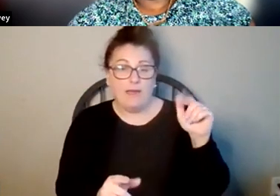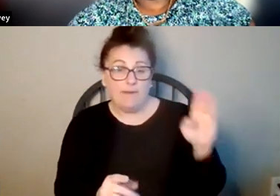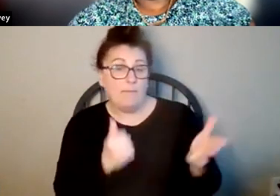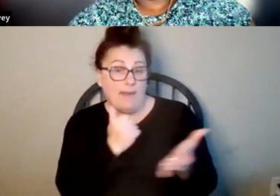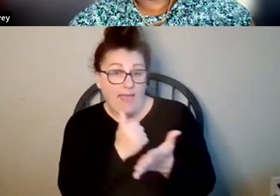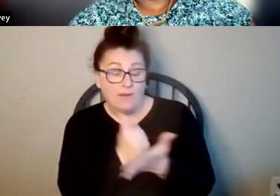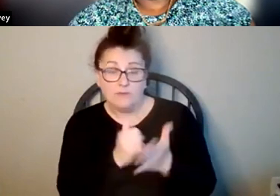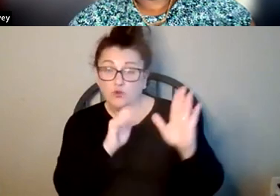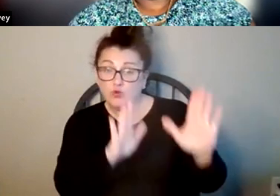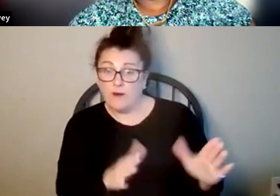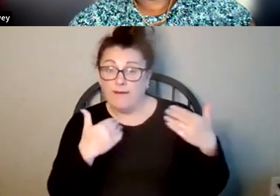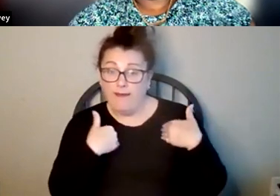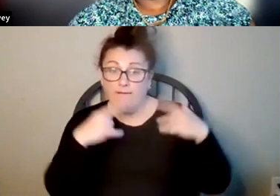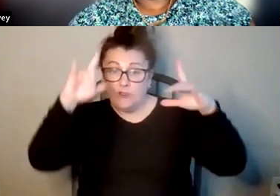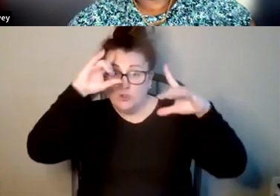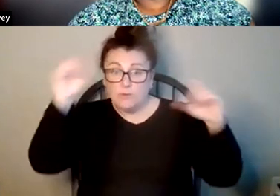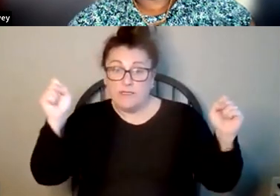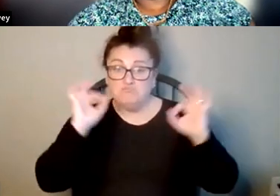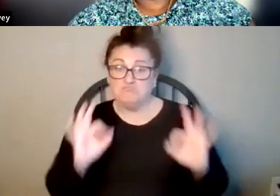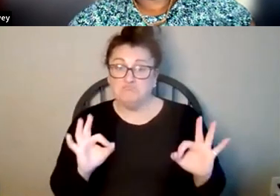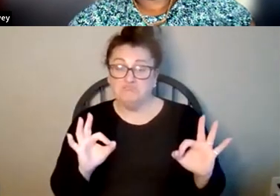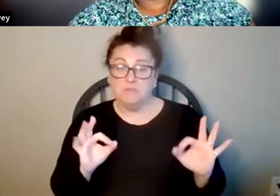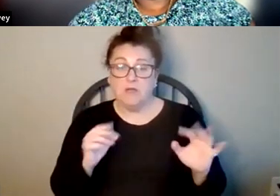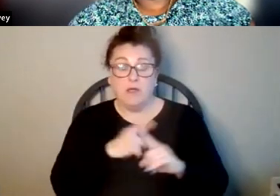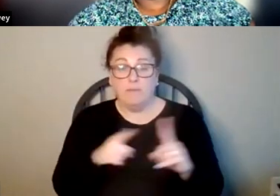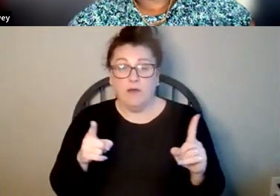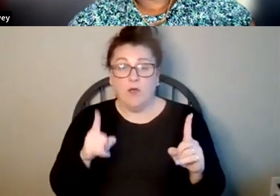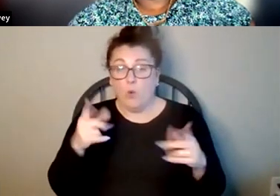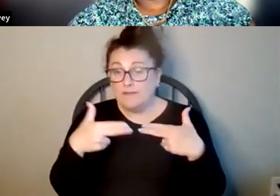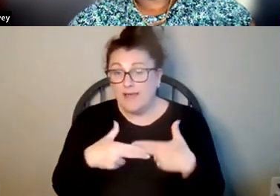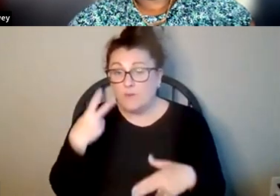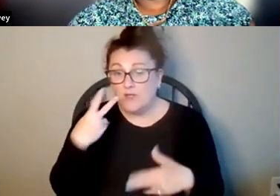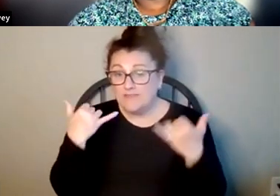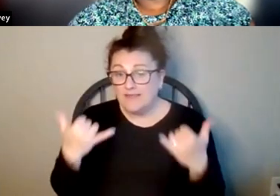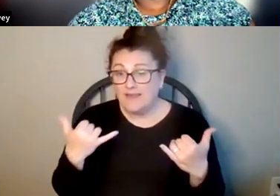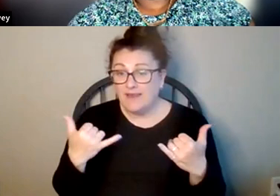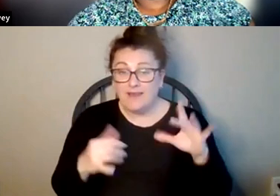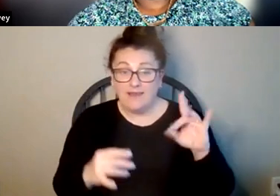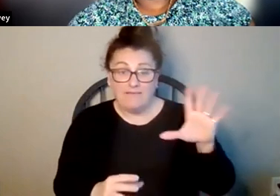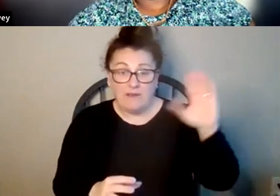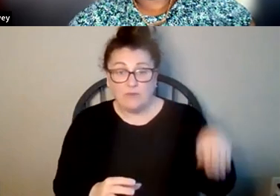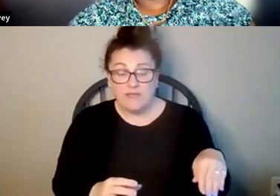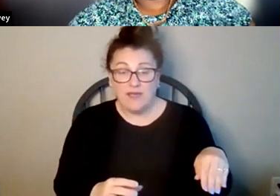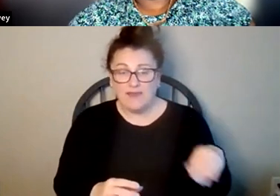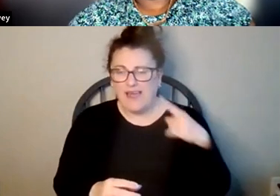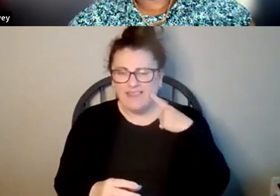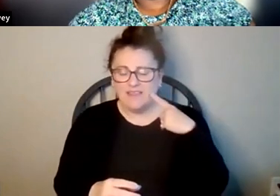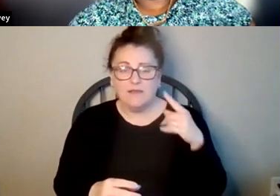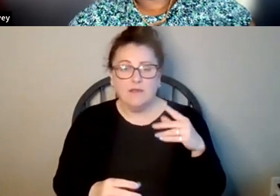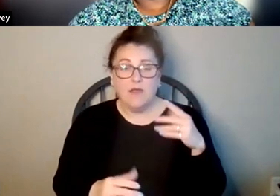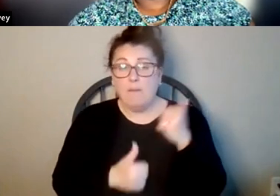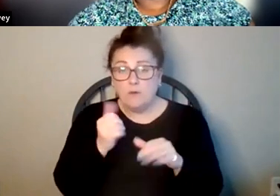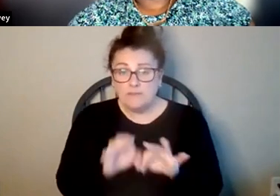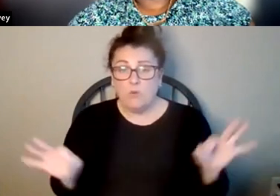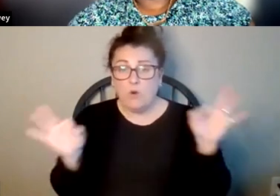and it would be great to get a superintendent. But even one of the slides we saw today where 85%, I think it said, most